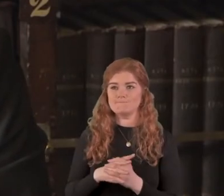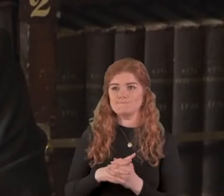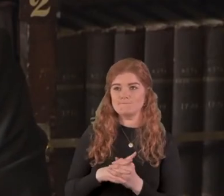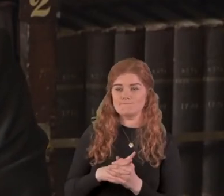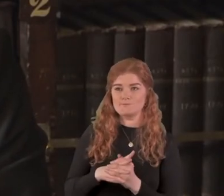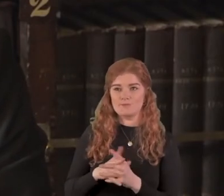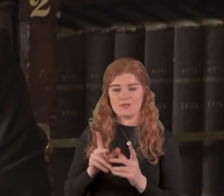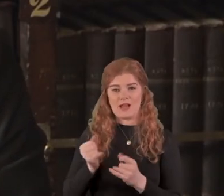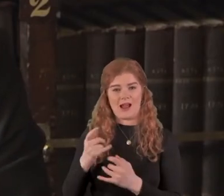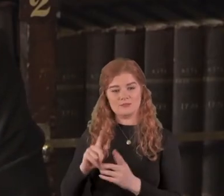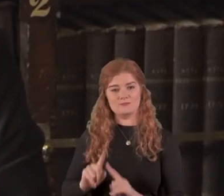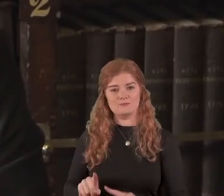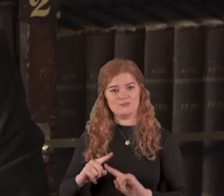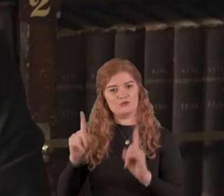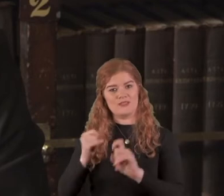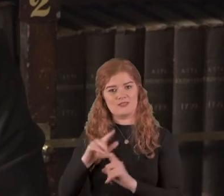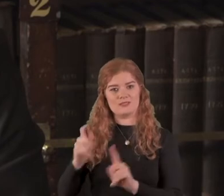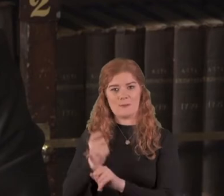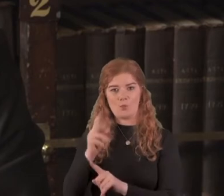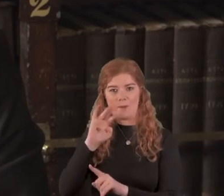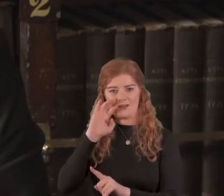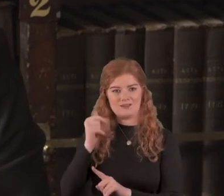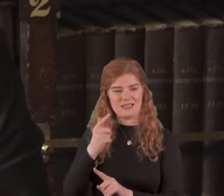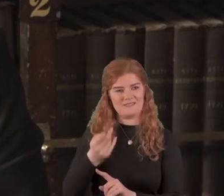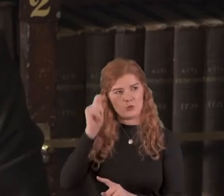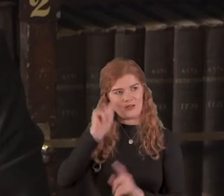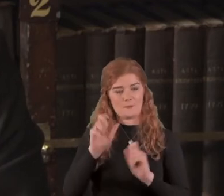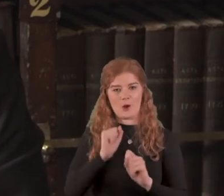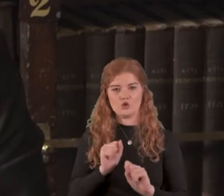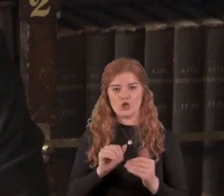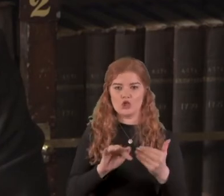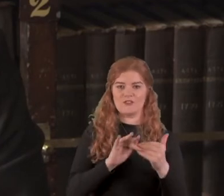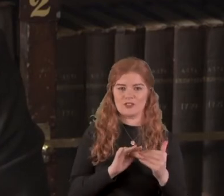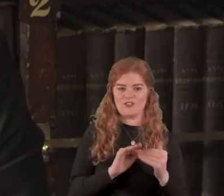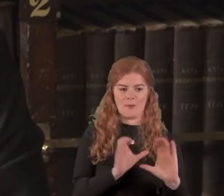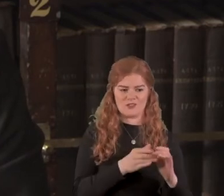venally in this period. I mean, the idea of a Conservative Party threatening to hold up